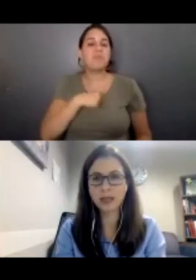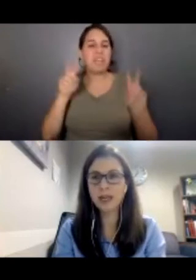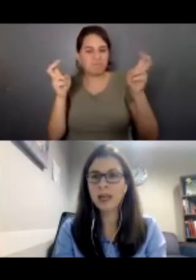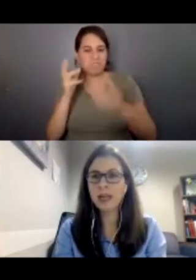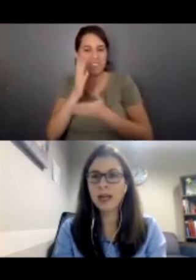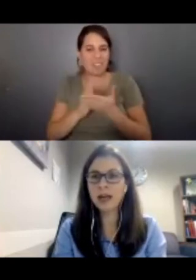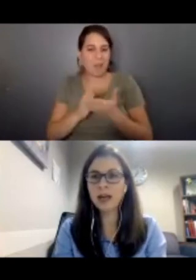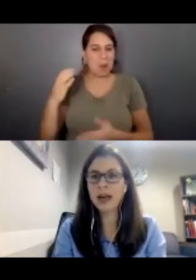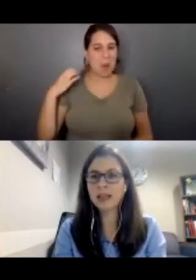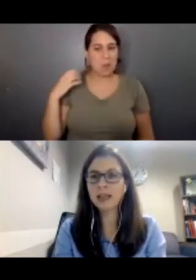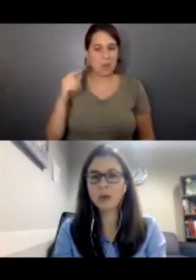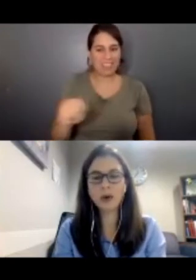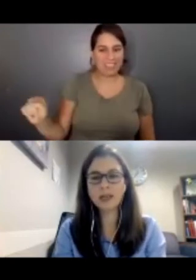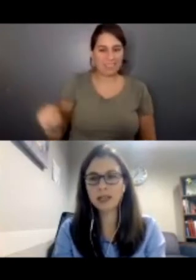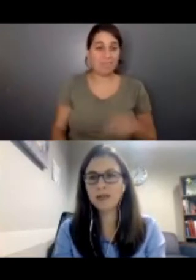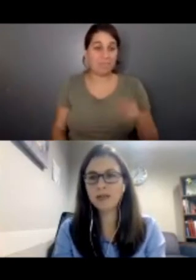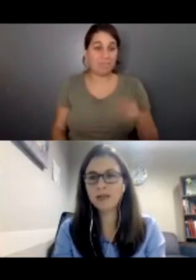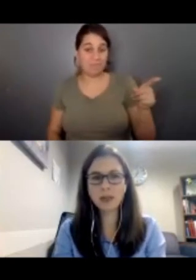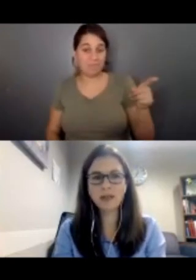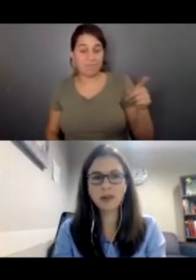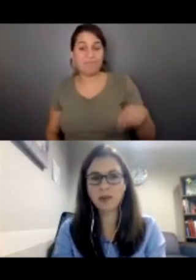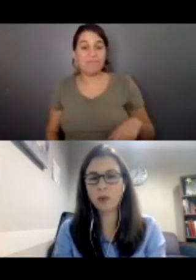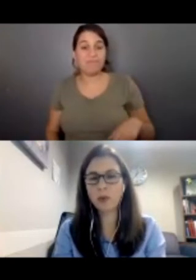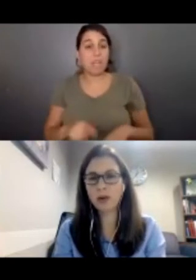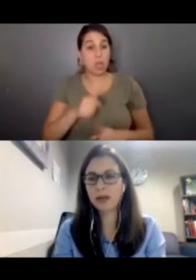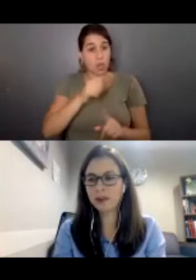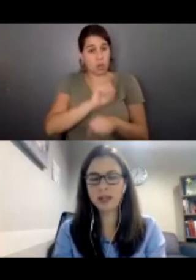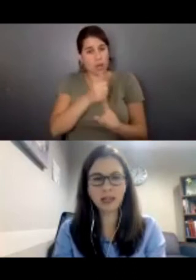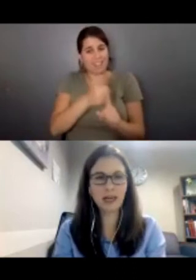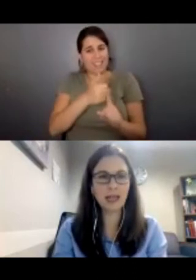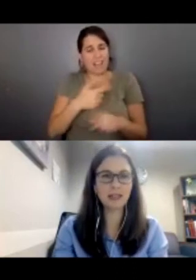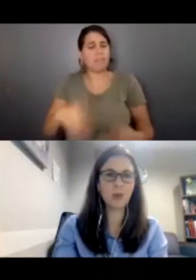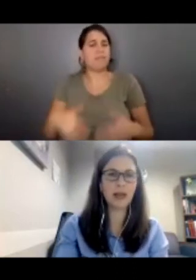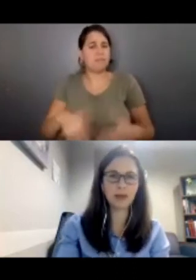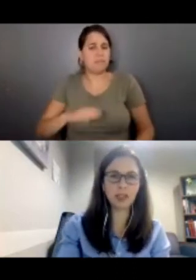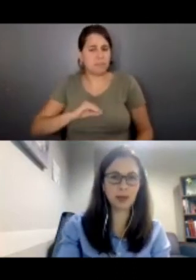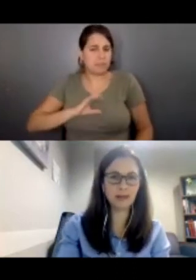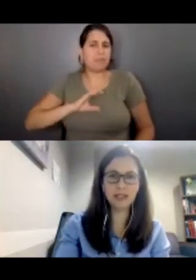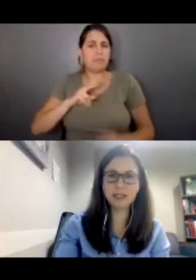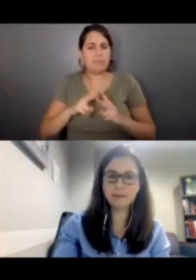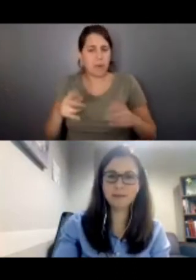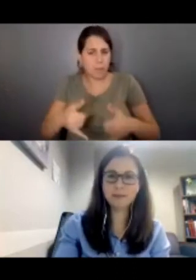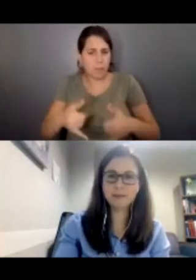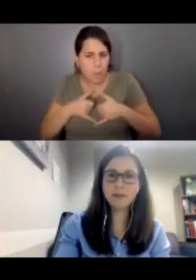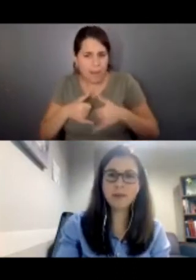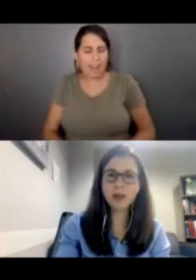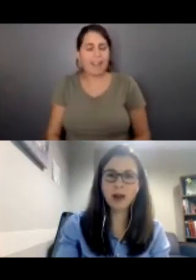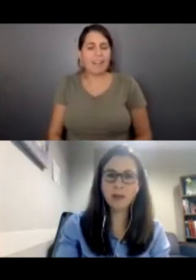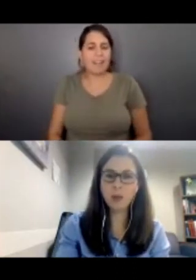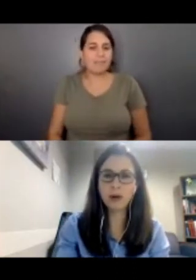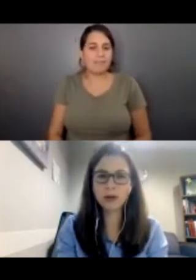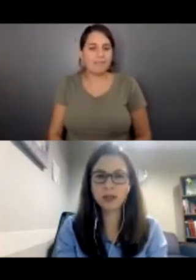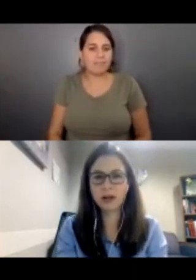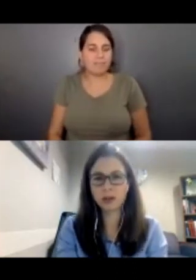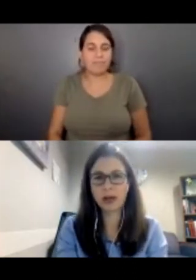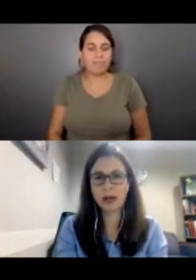surveyed, highlighting the work itself as being very rewarding and feeling like it has wide-reaching benefits.